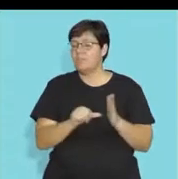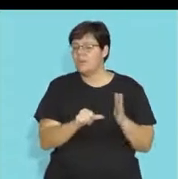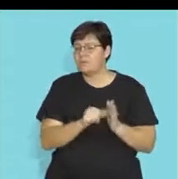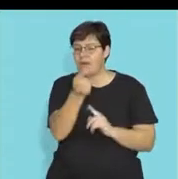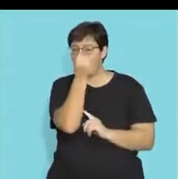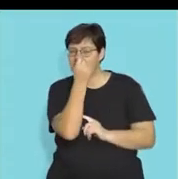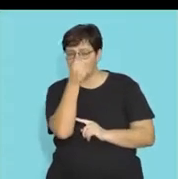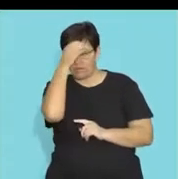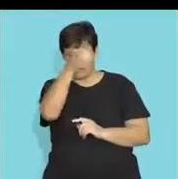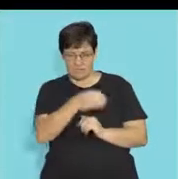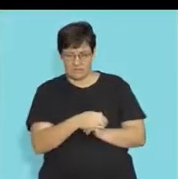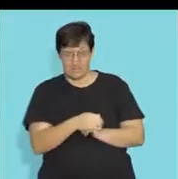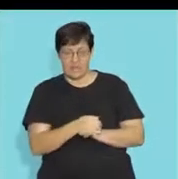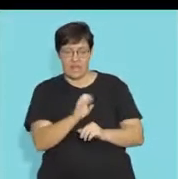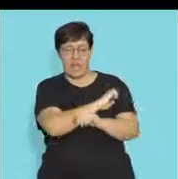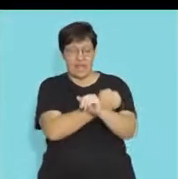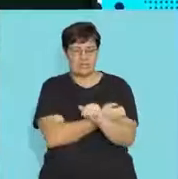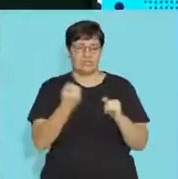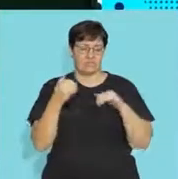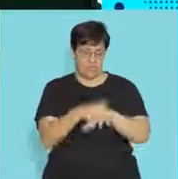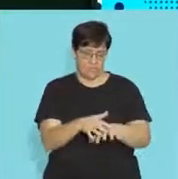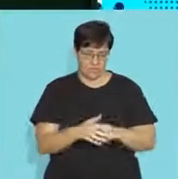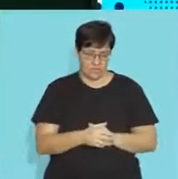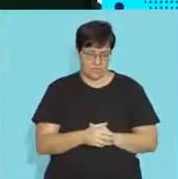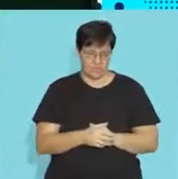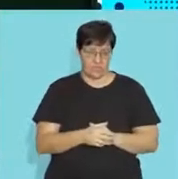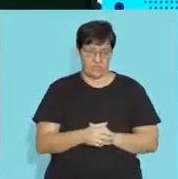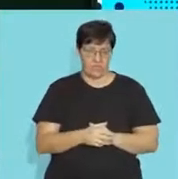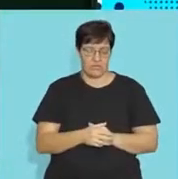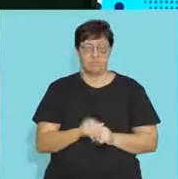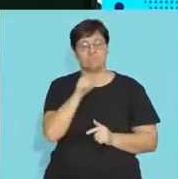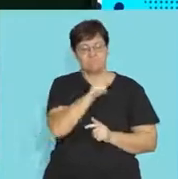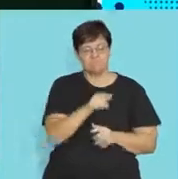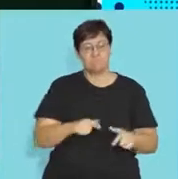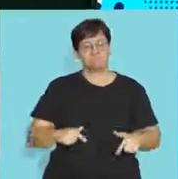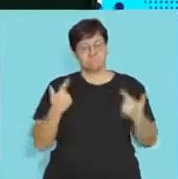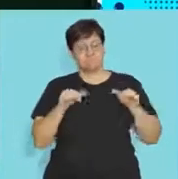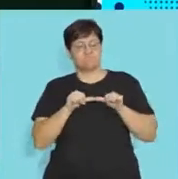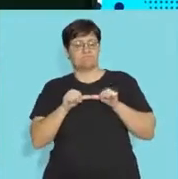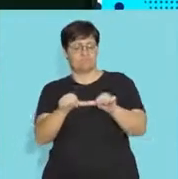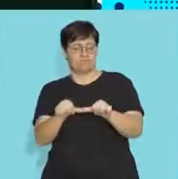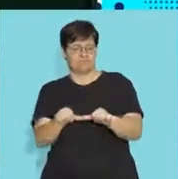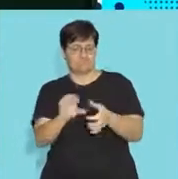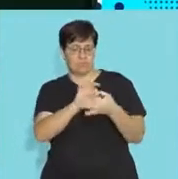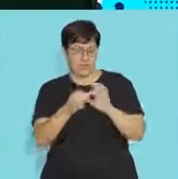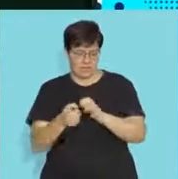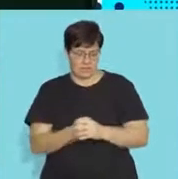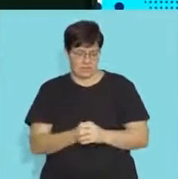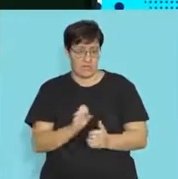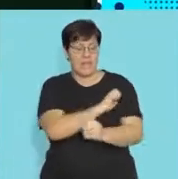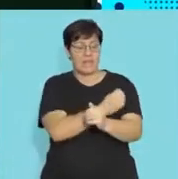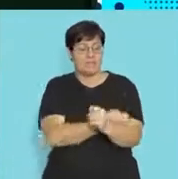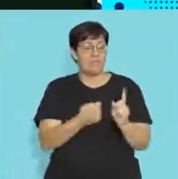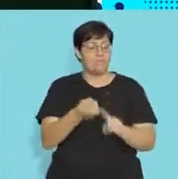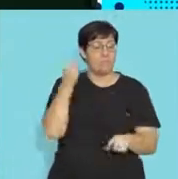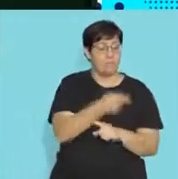It's important that we understand the concept of energy flow when we look at how an organism survives in a food chain. Energy, again,